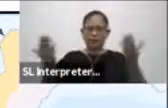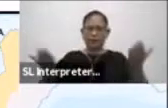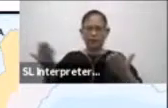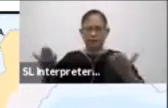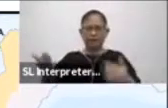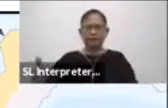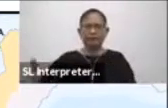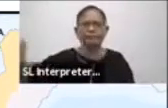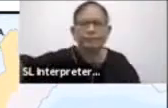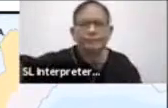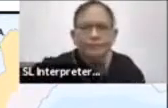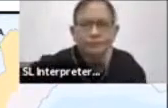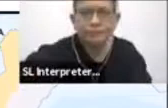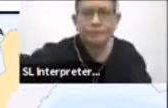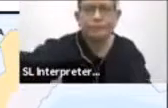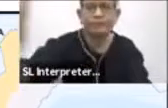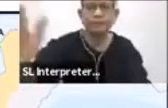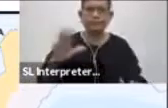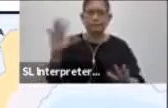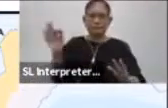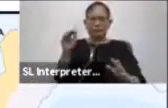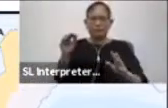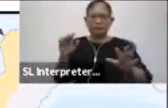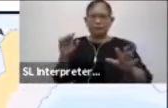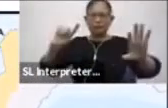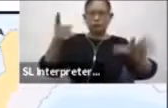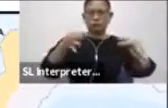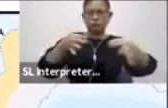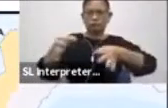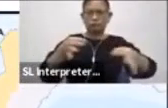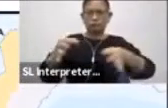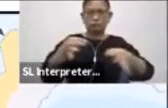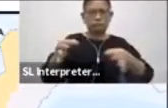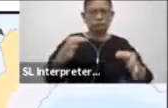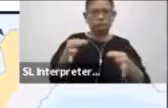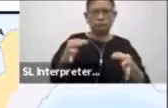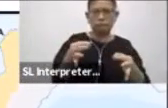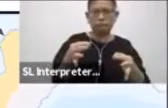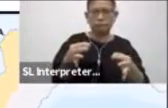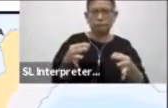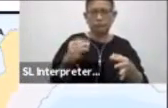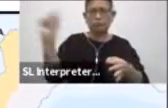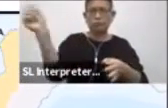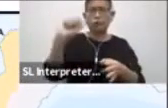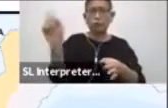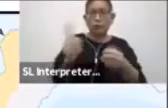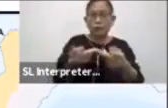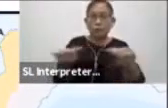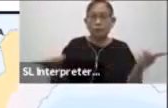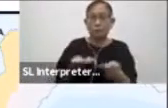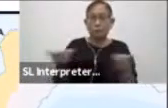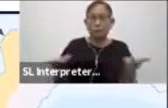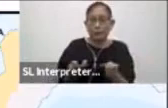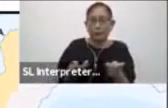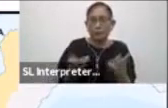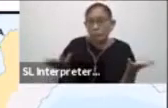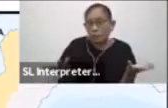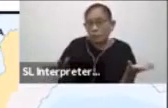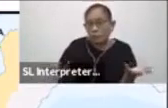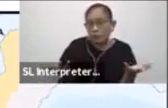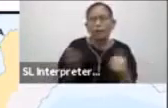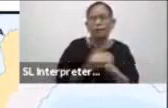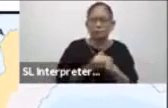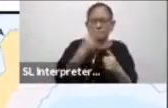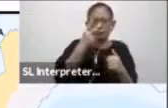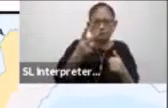the country. And just to give you a geographic sense of location, if you look at the